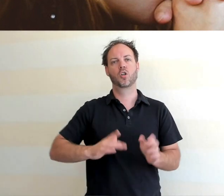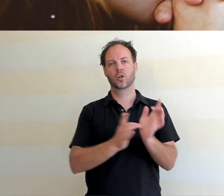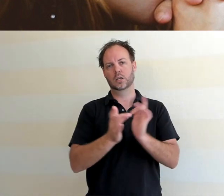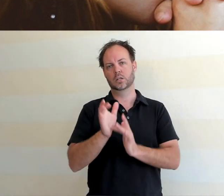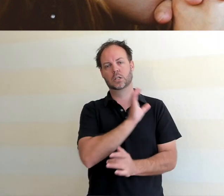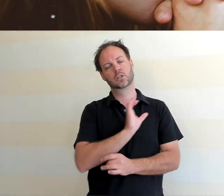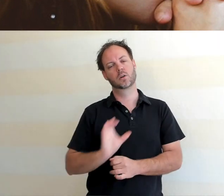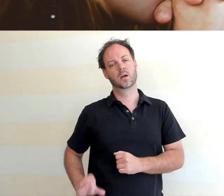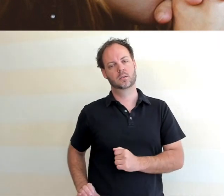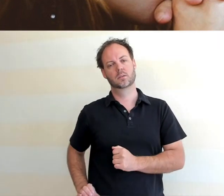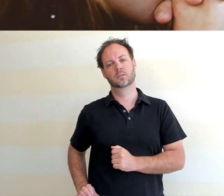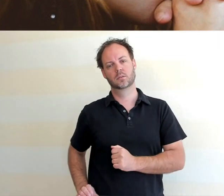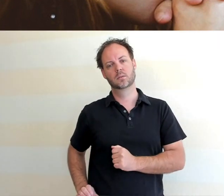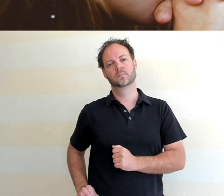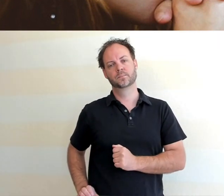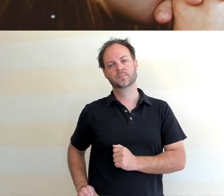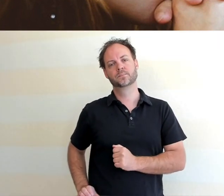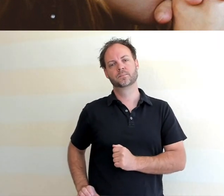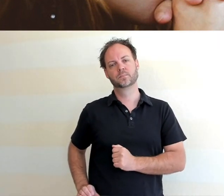Jesus Christ.